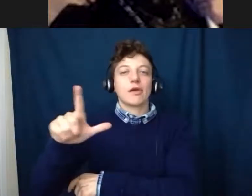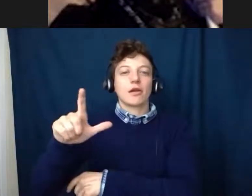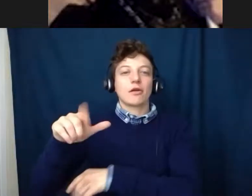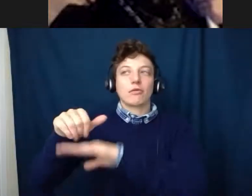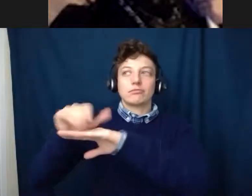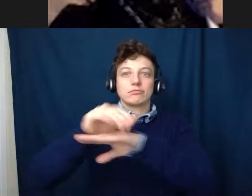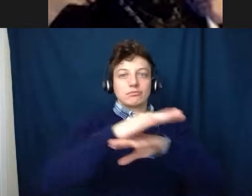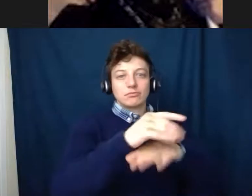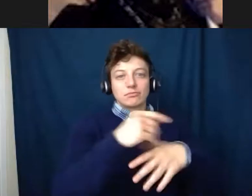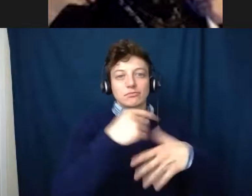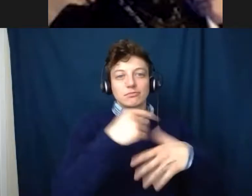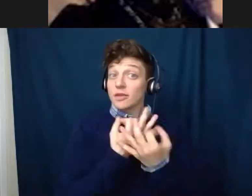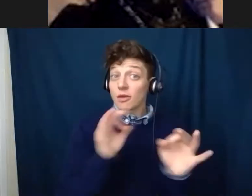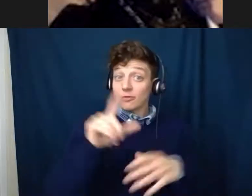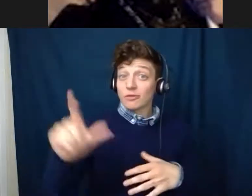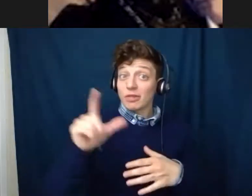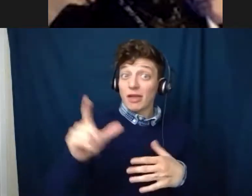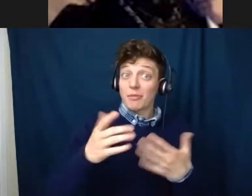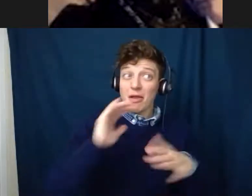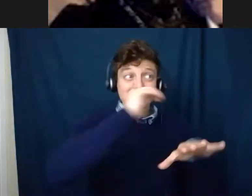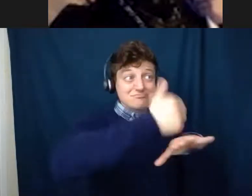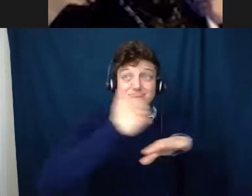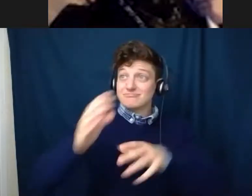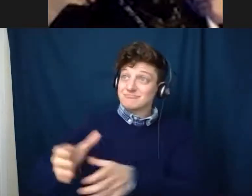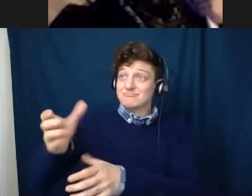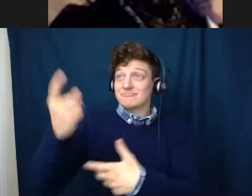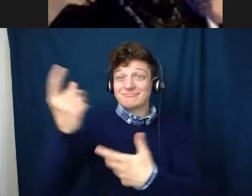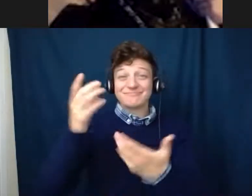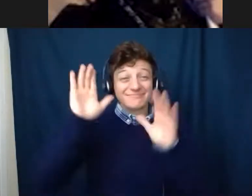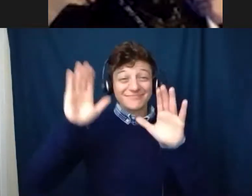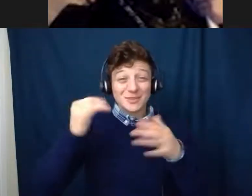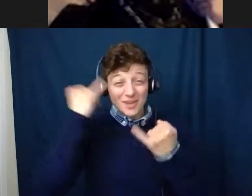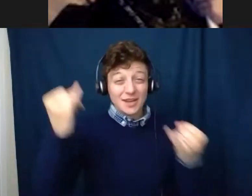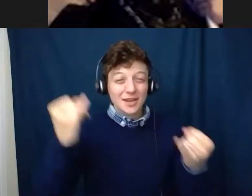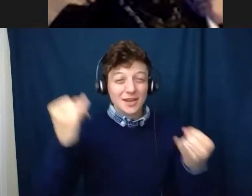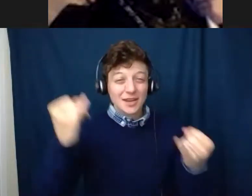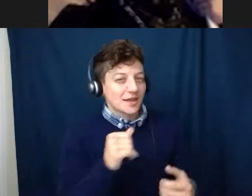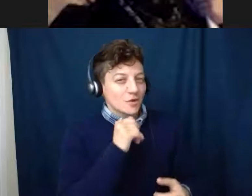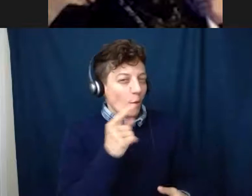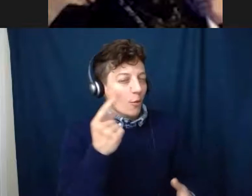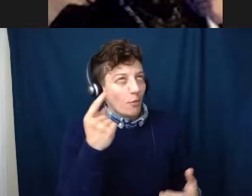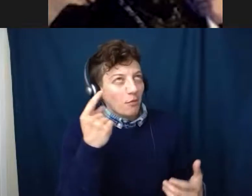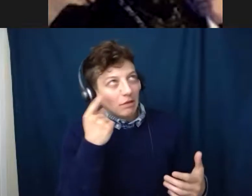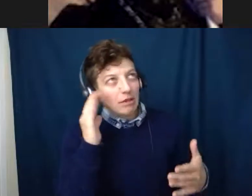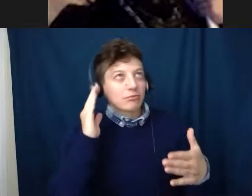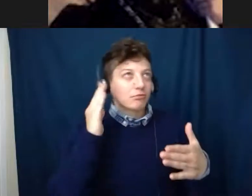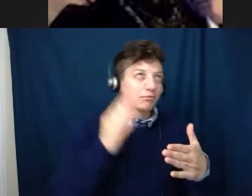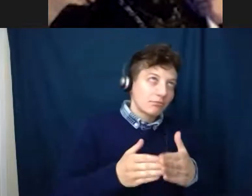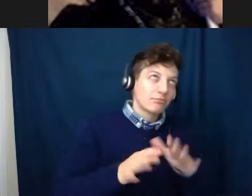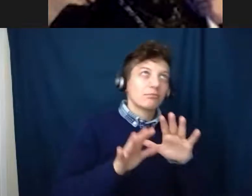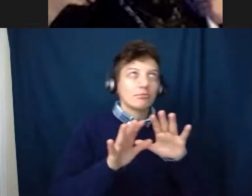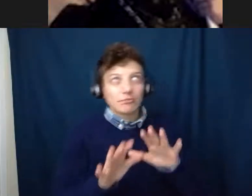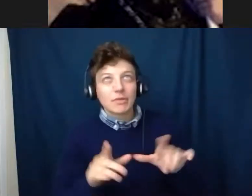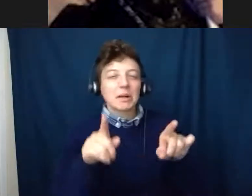would be great. I'm sure, I don't think there would be, prosecution against it in Philly. I also don't think